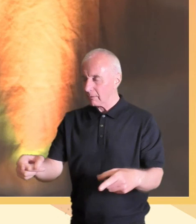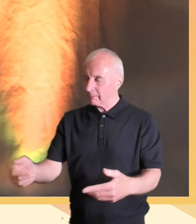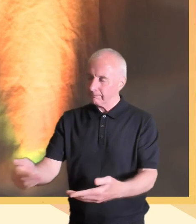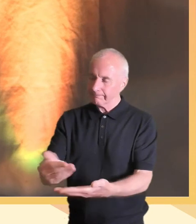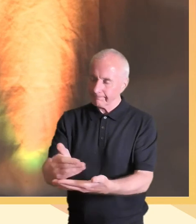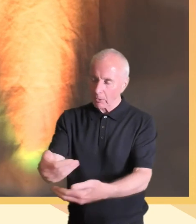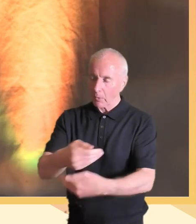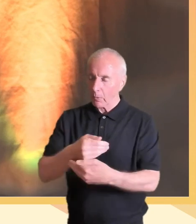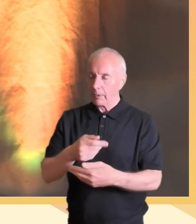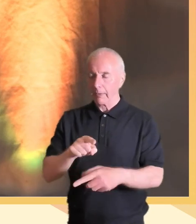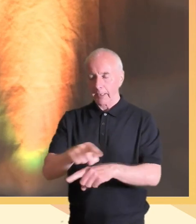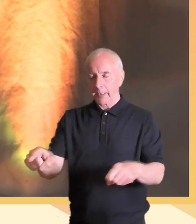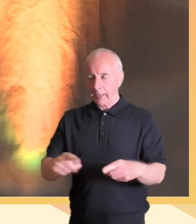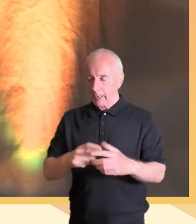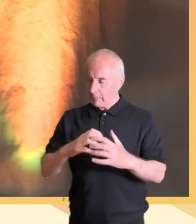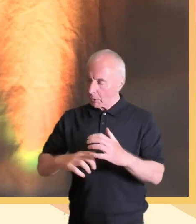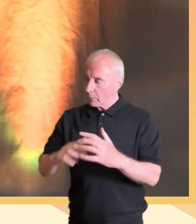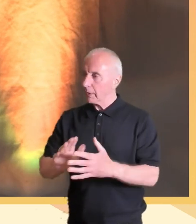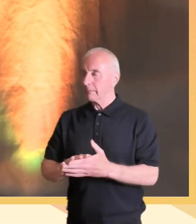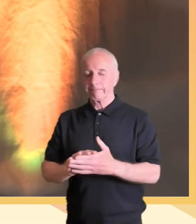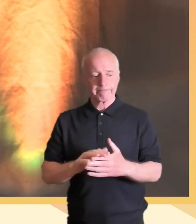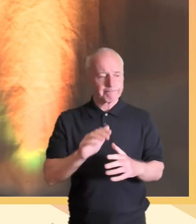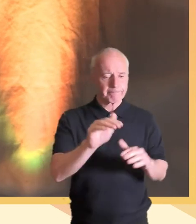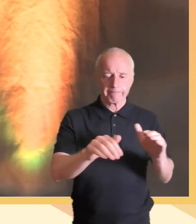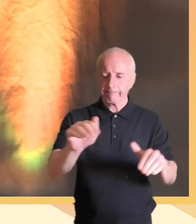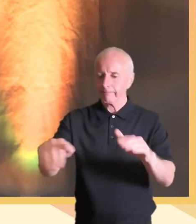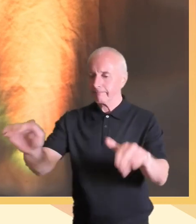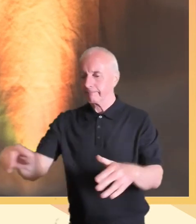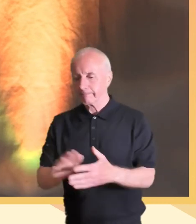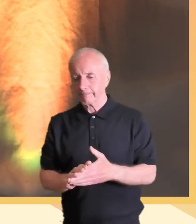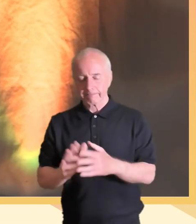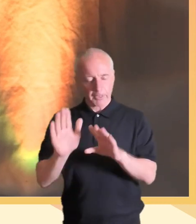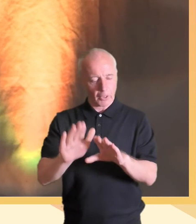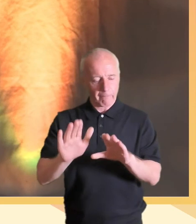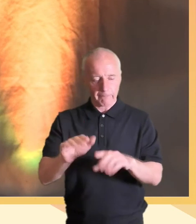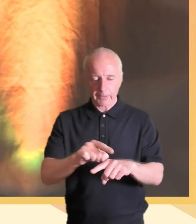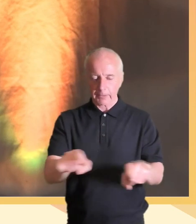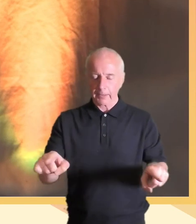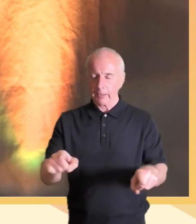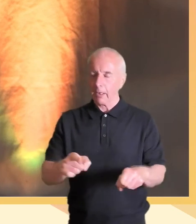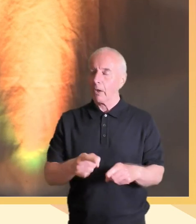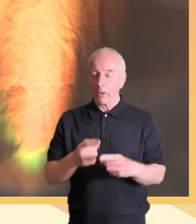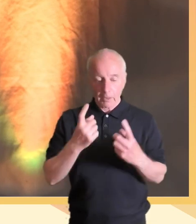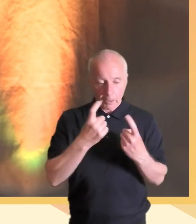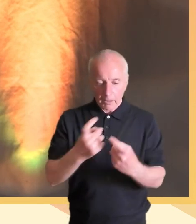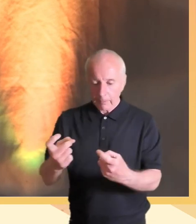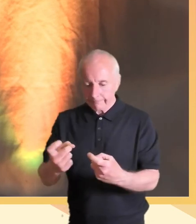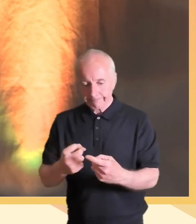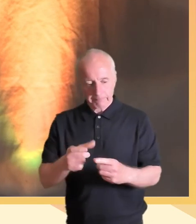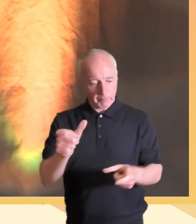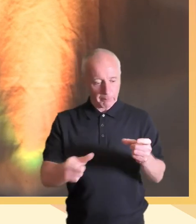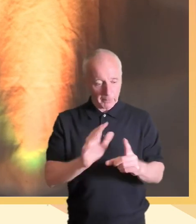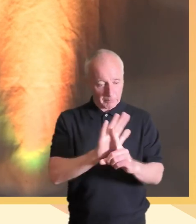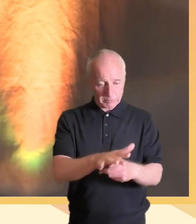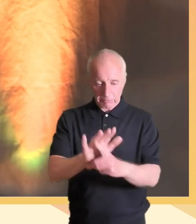to the lost, comfort the fearful, stand with the rejected, seek justice of the oppressed, feed